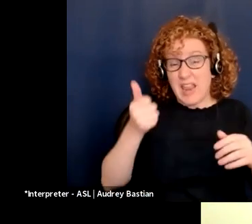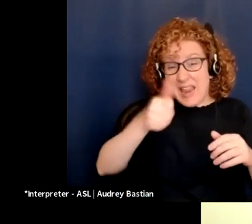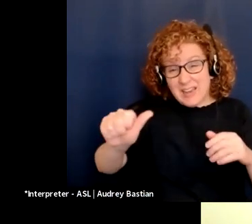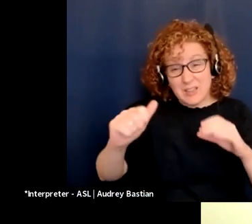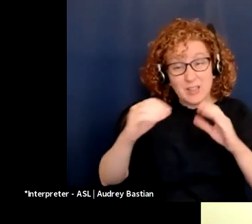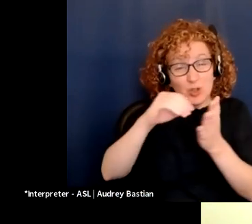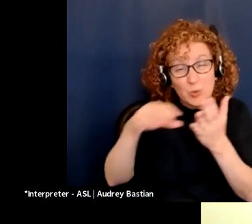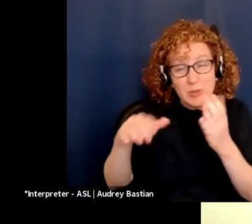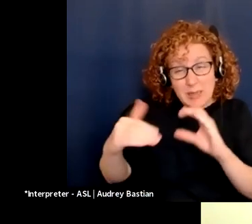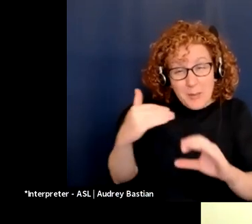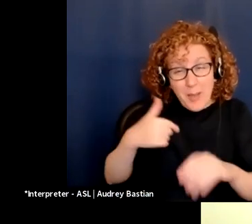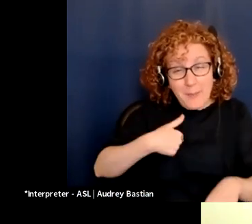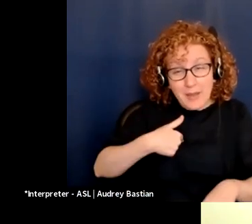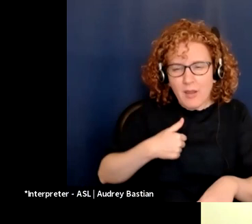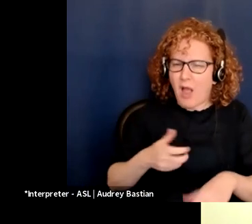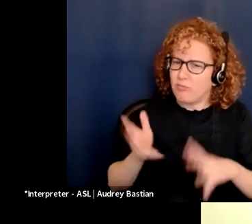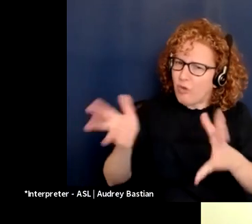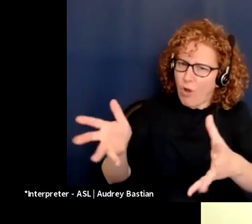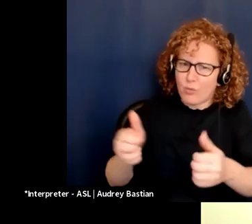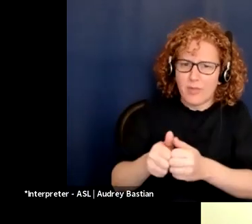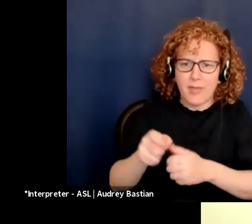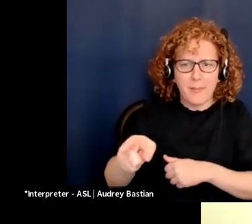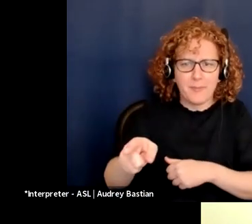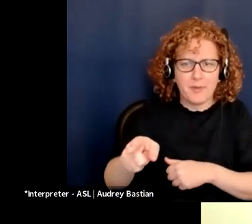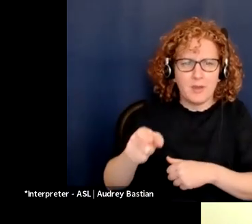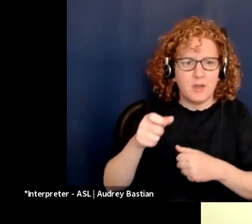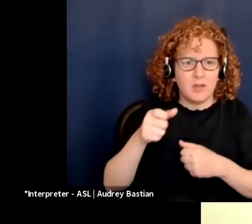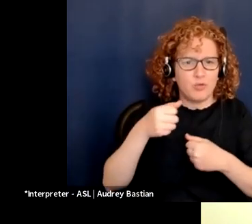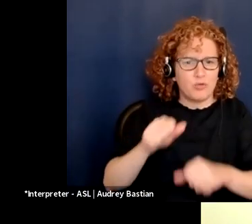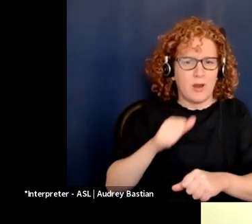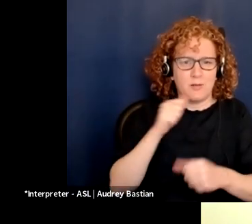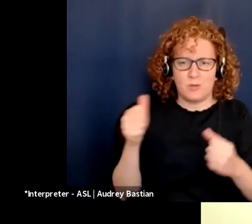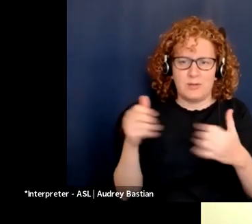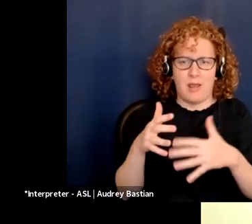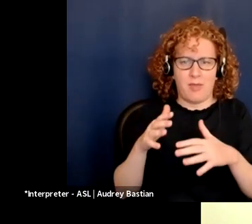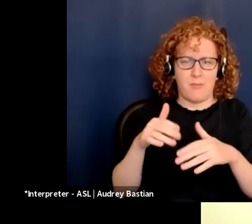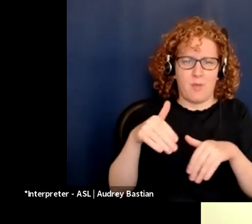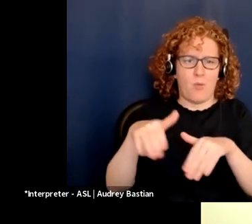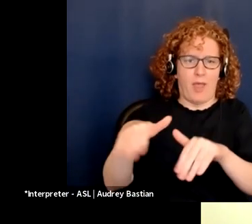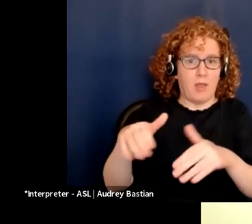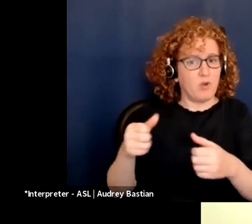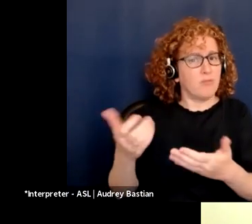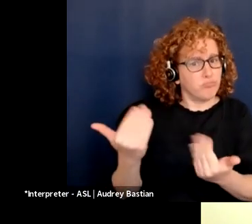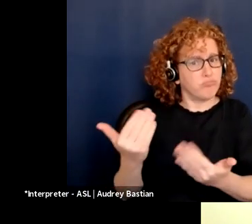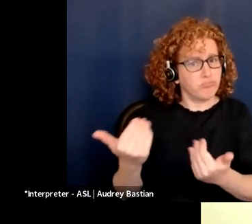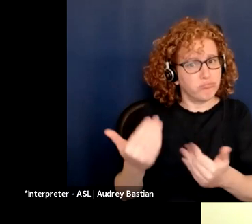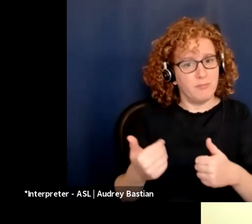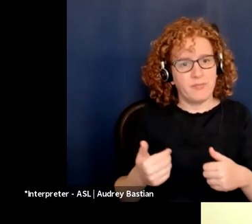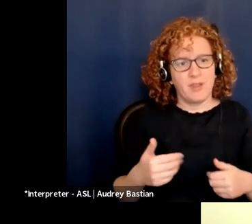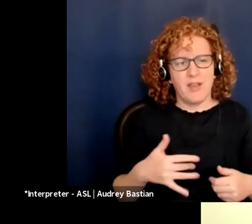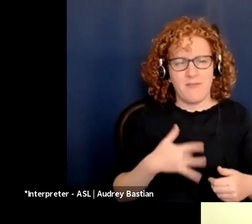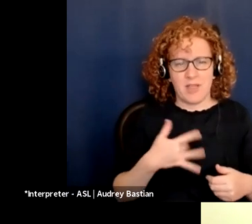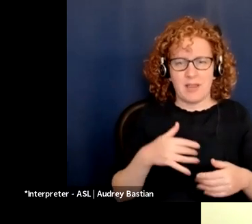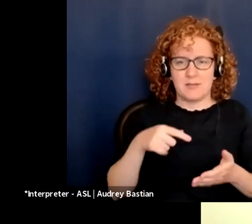ever. And attempt not to scare them away. And I feel like that's paying